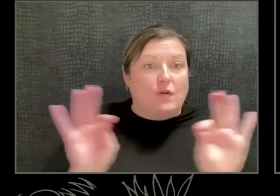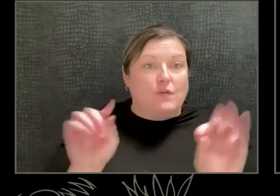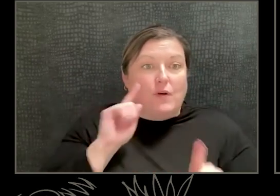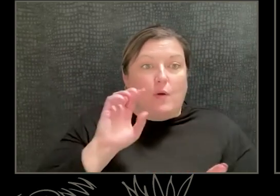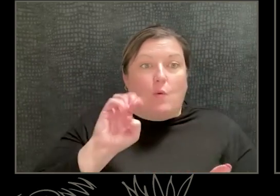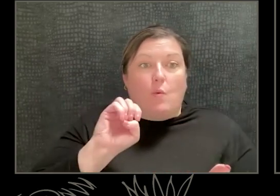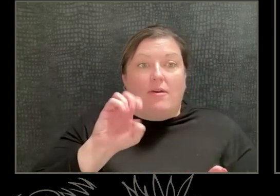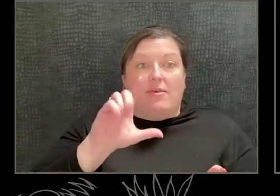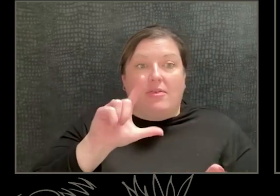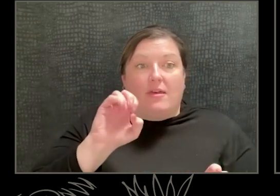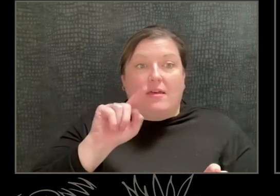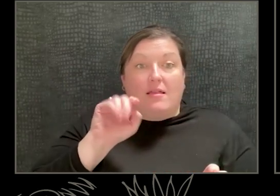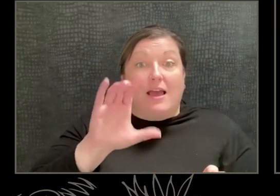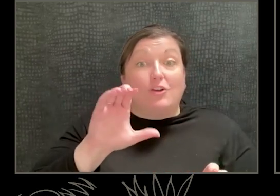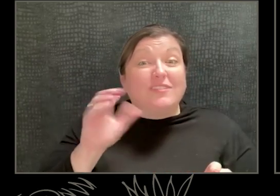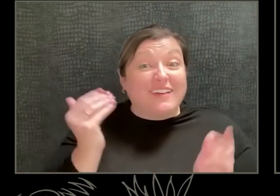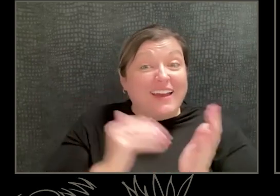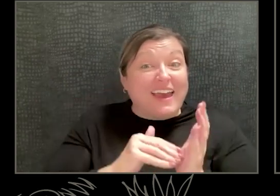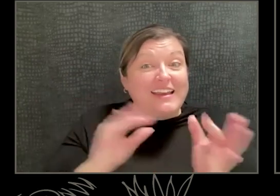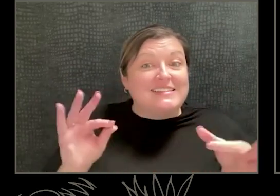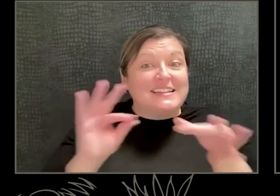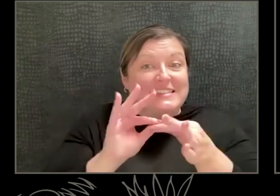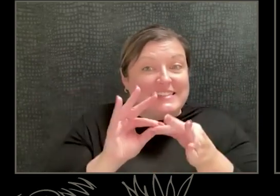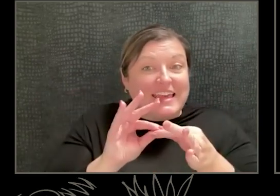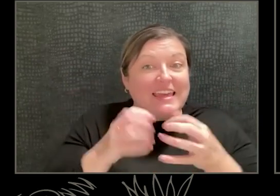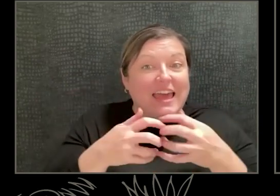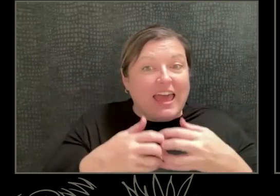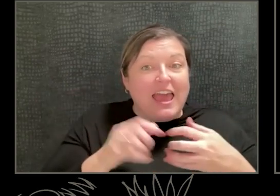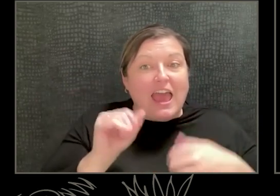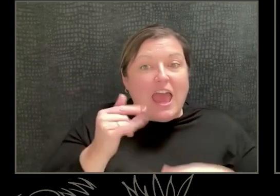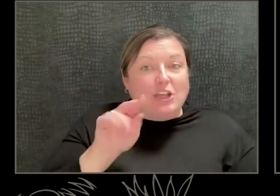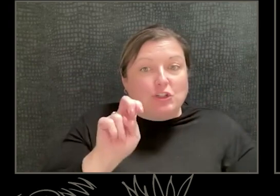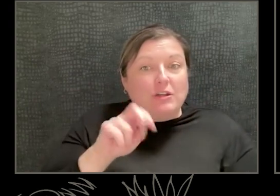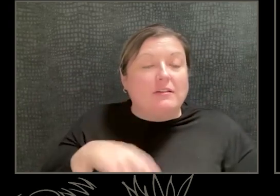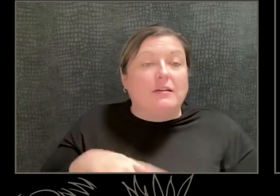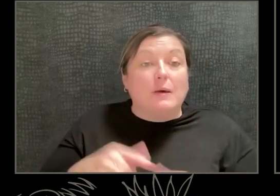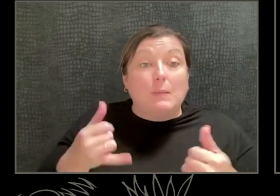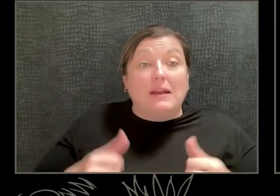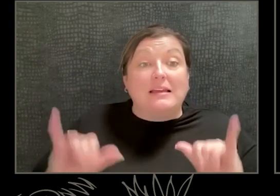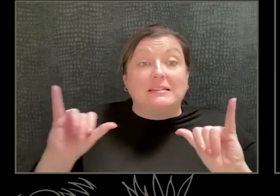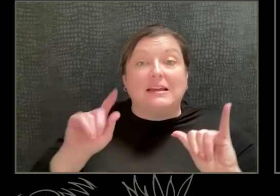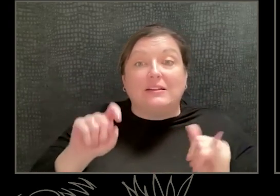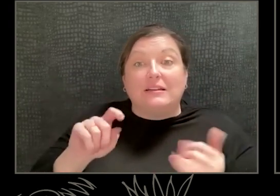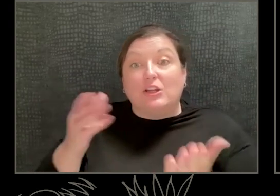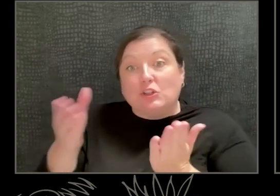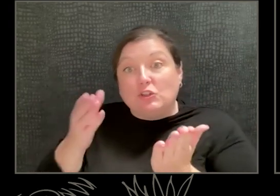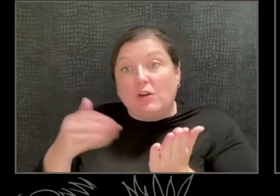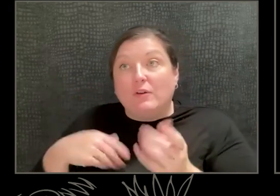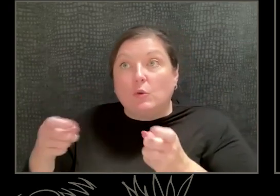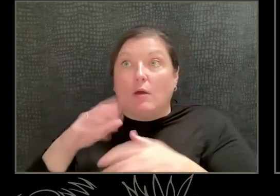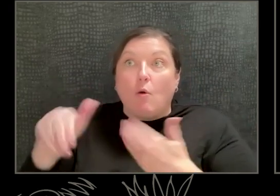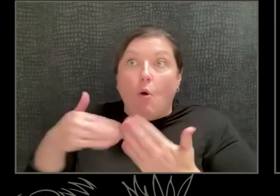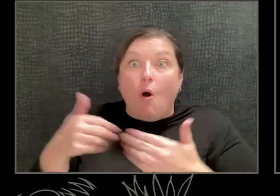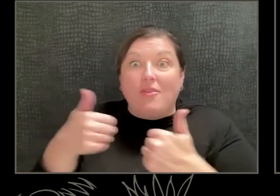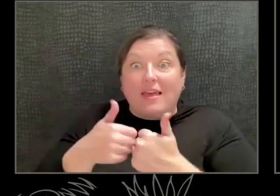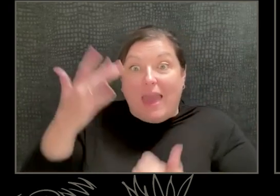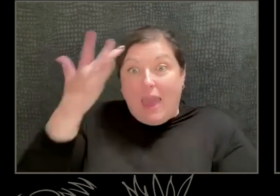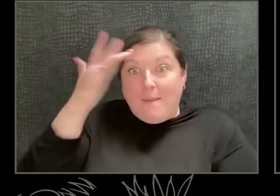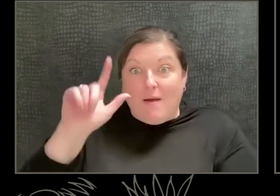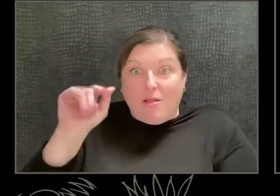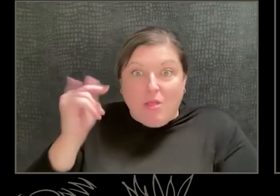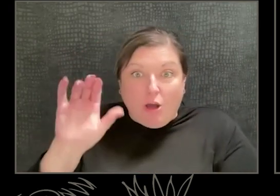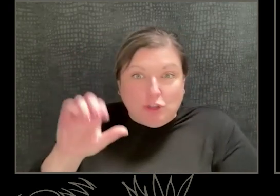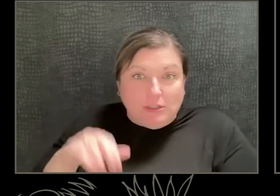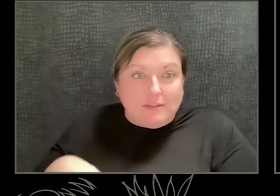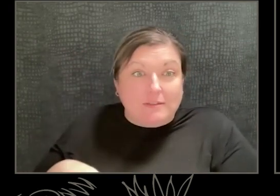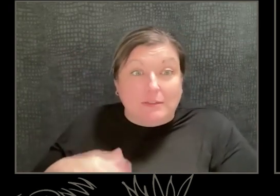which is again a sync engine. But then of course I still need a server to like handle the game logic and all of those things. So